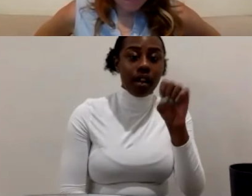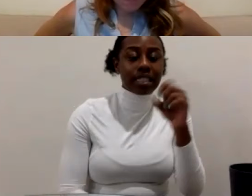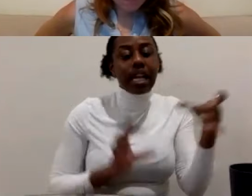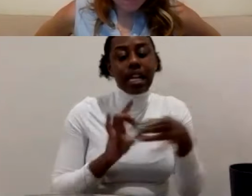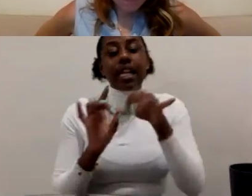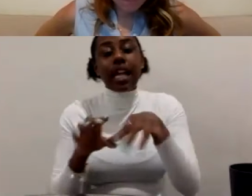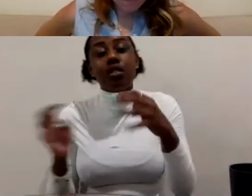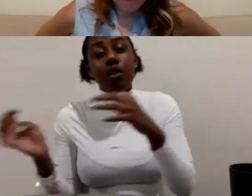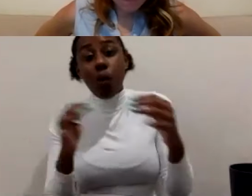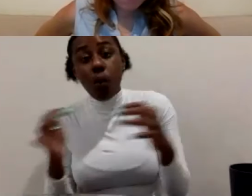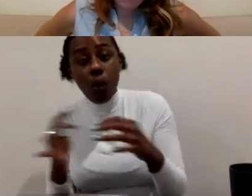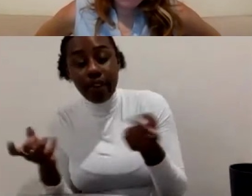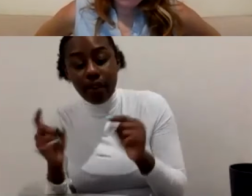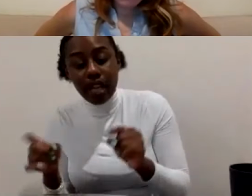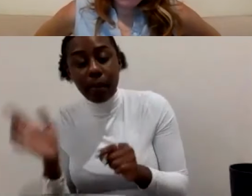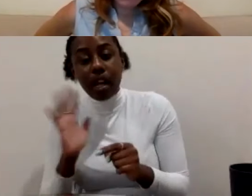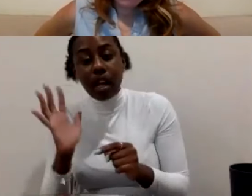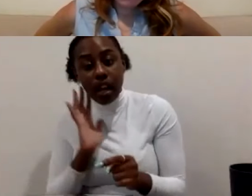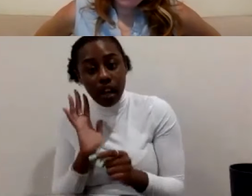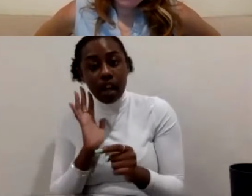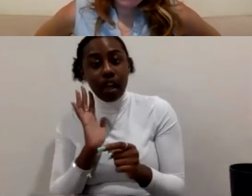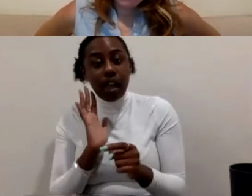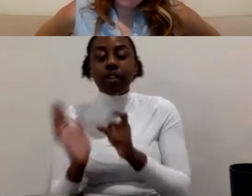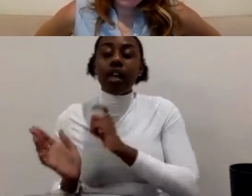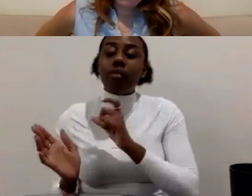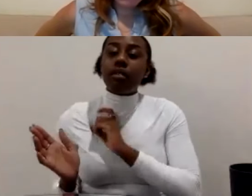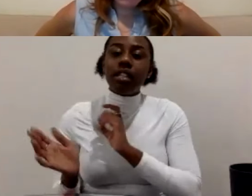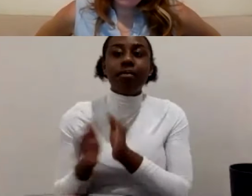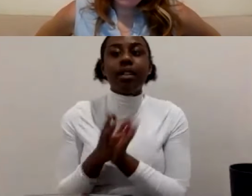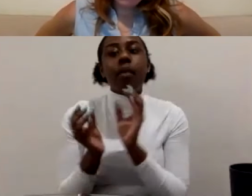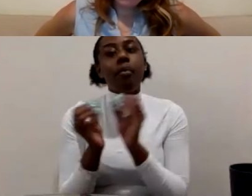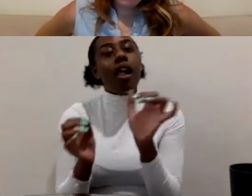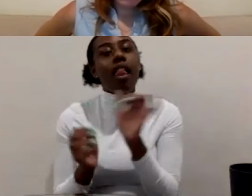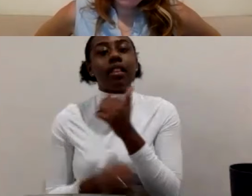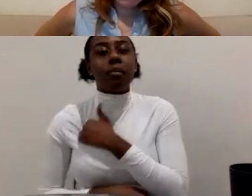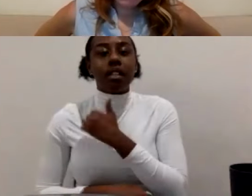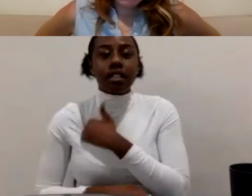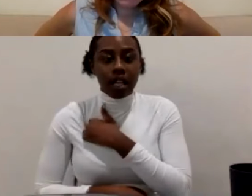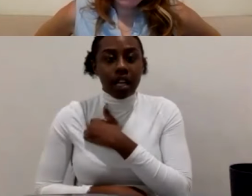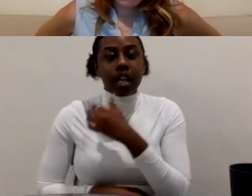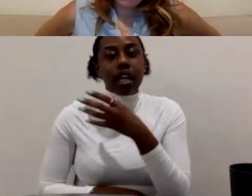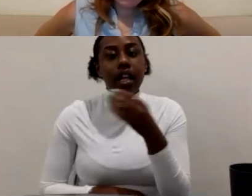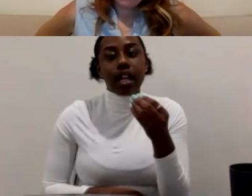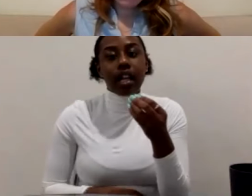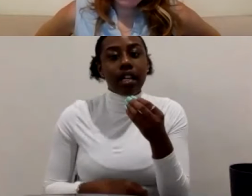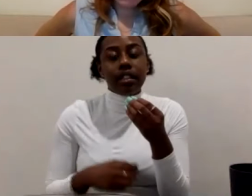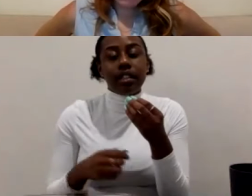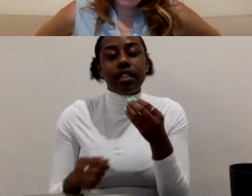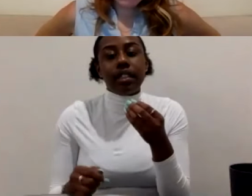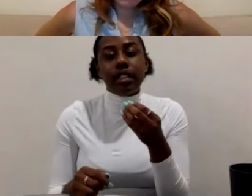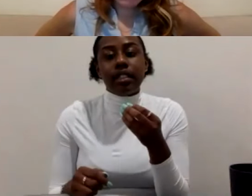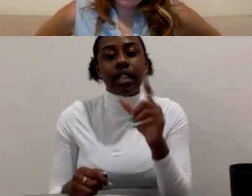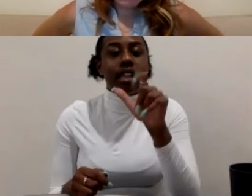to the militarization of the police force, and even back to the lantern laws. So